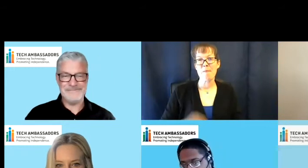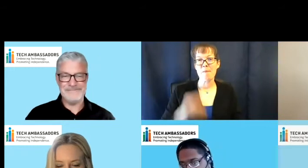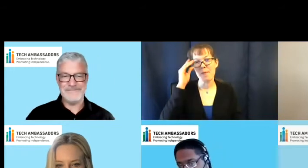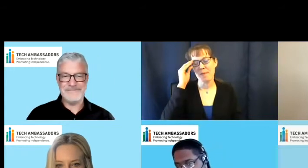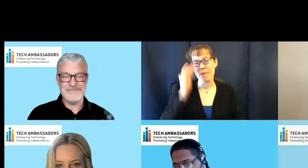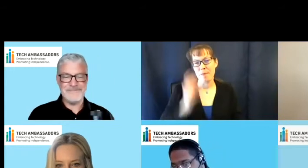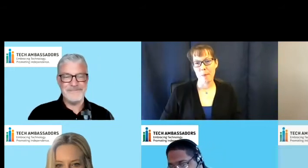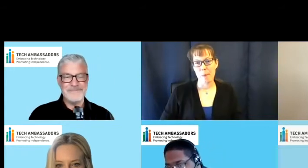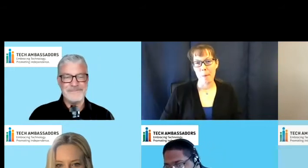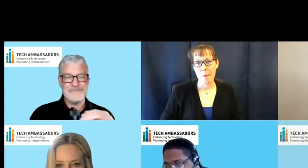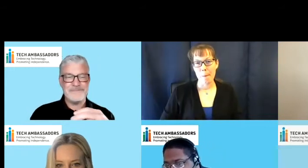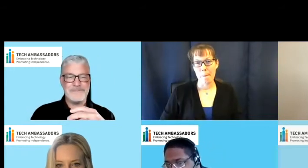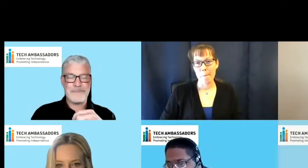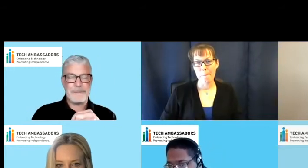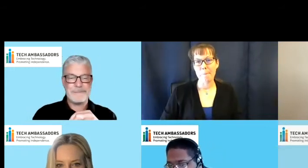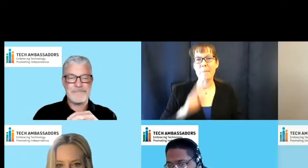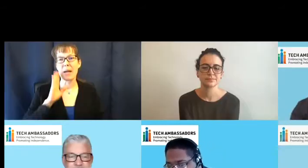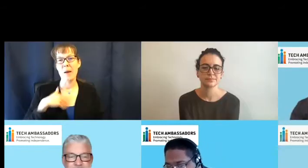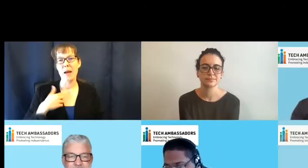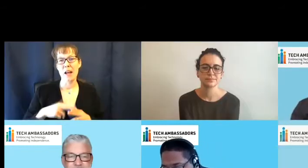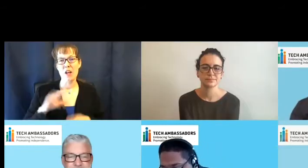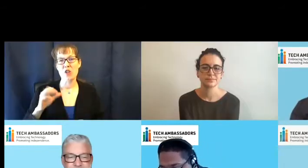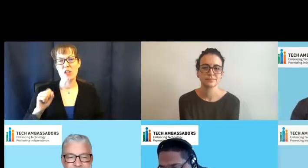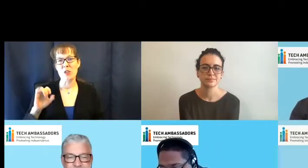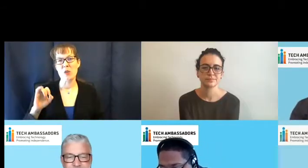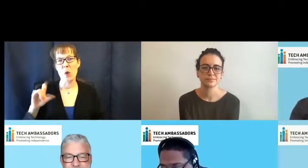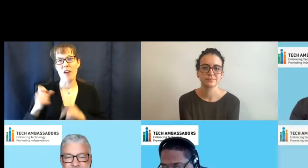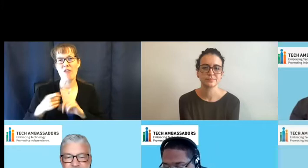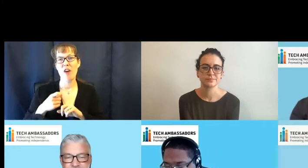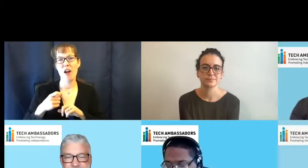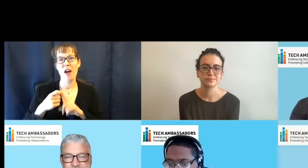Hi, my name is Chris Cooley. I am from Toyota County, Ohio.